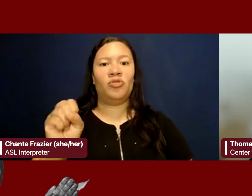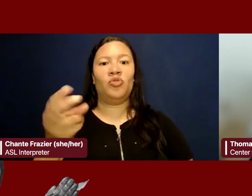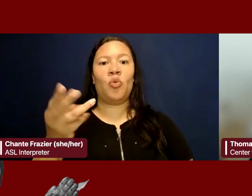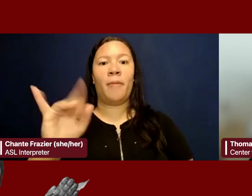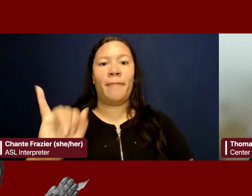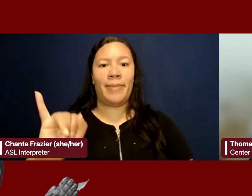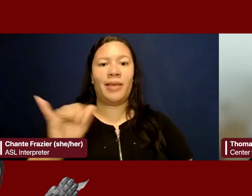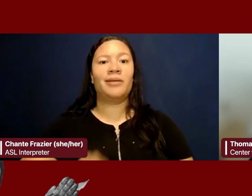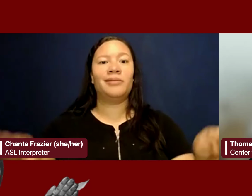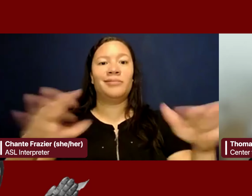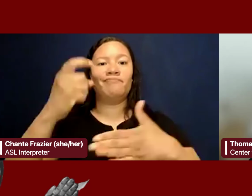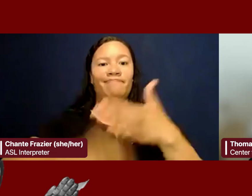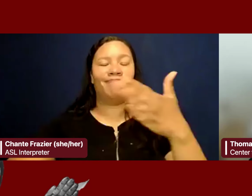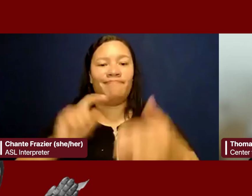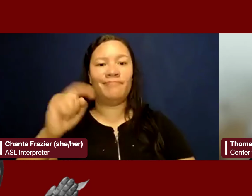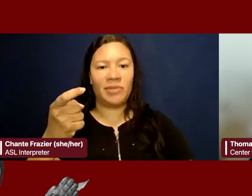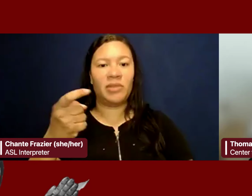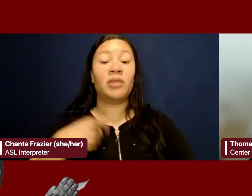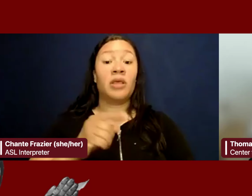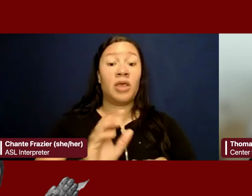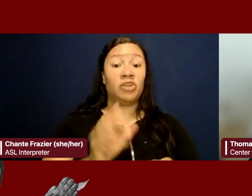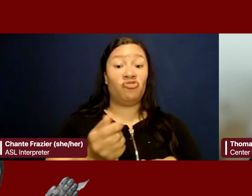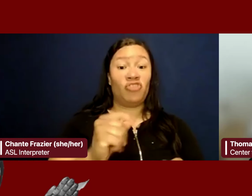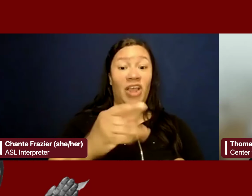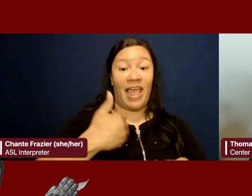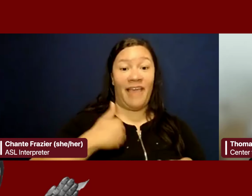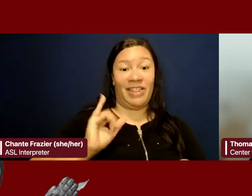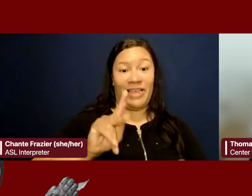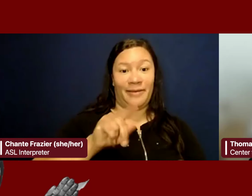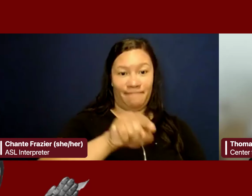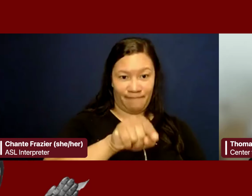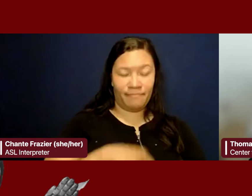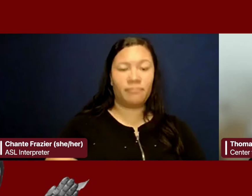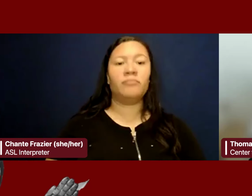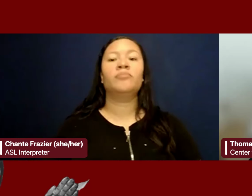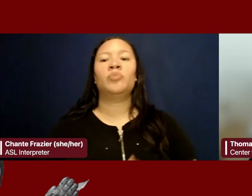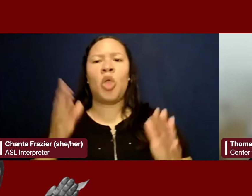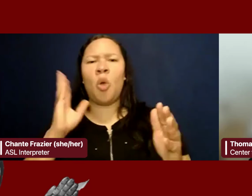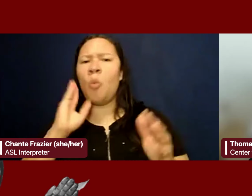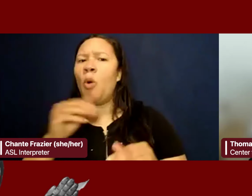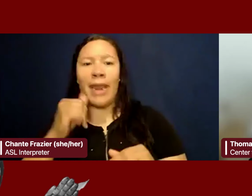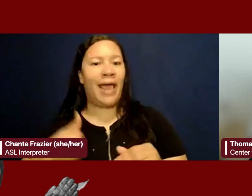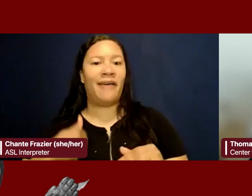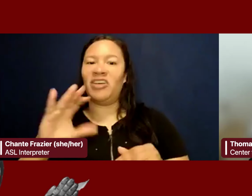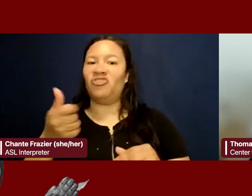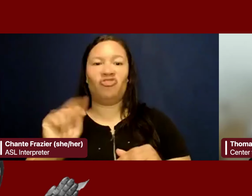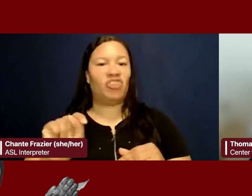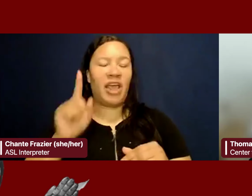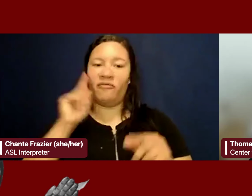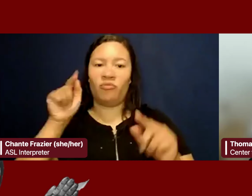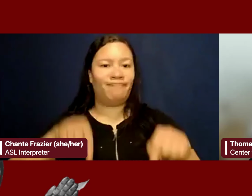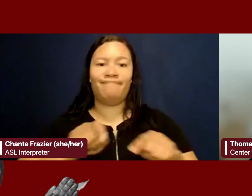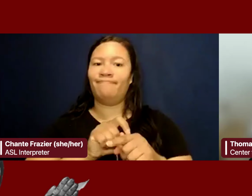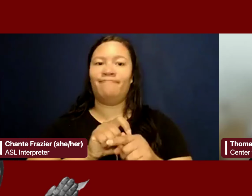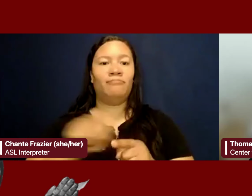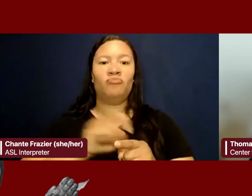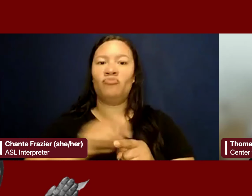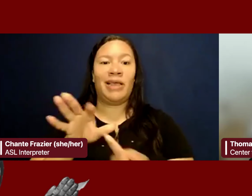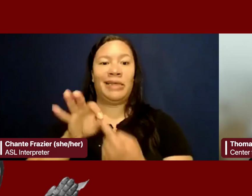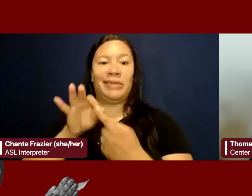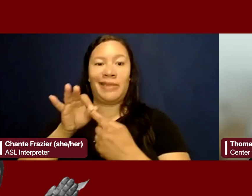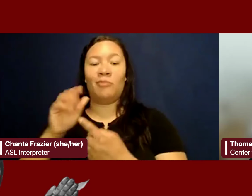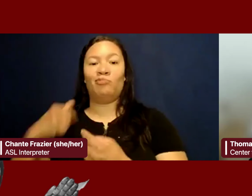following the link in the chat. As usual, the chat will be disabled for these calls, except for us to share information with the audience. So if you have